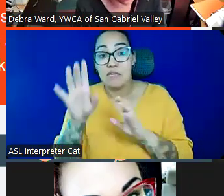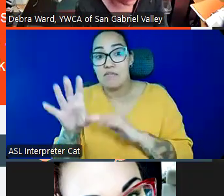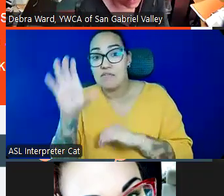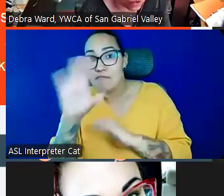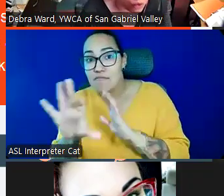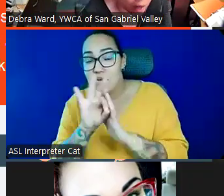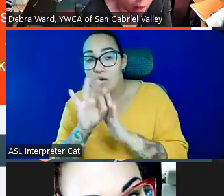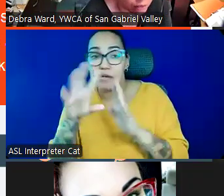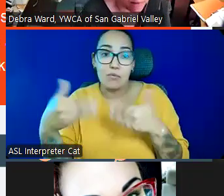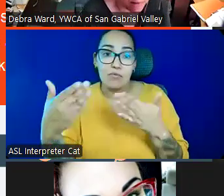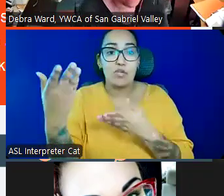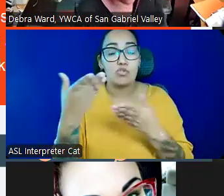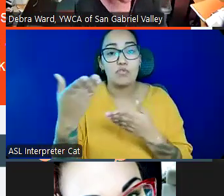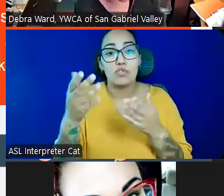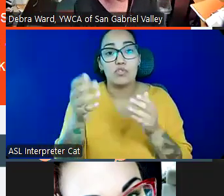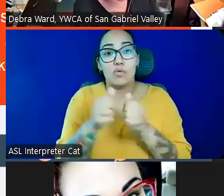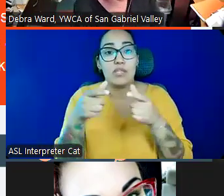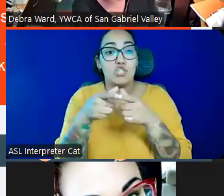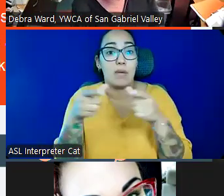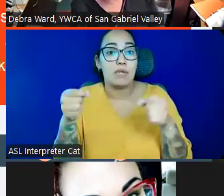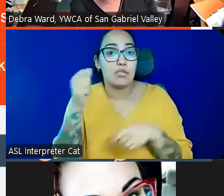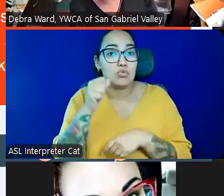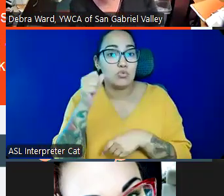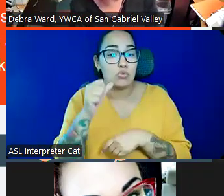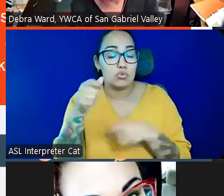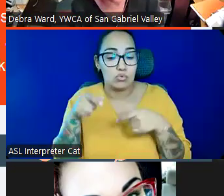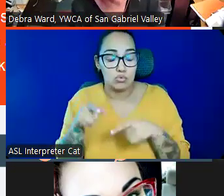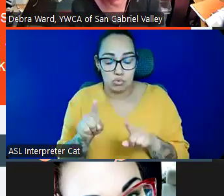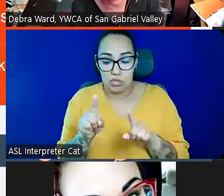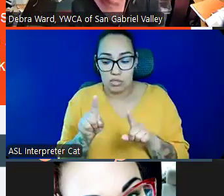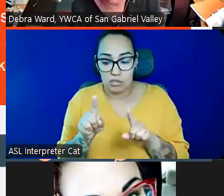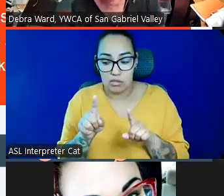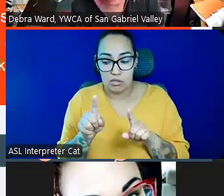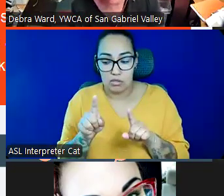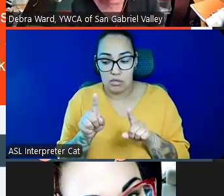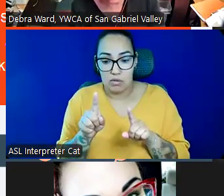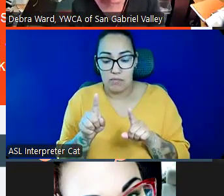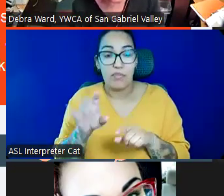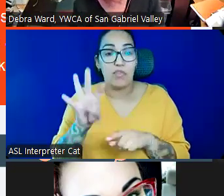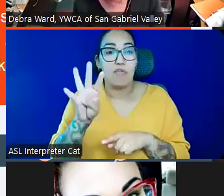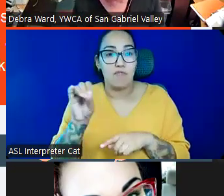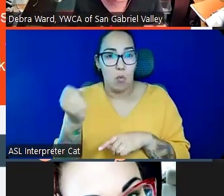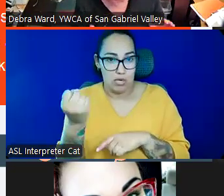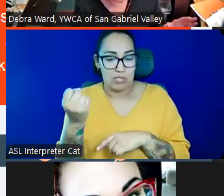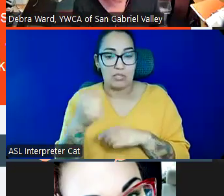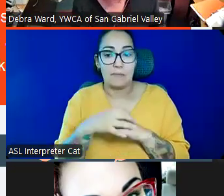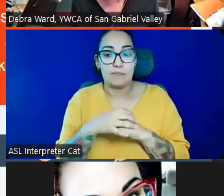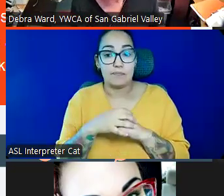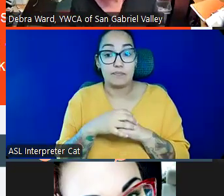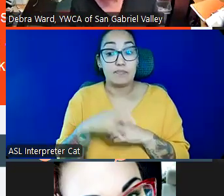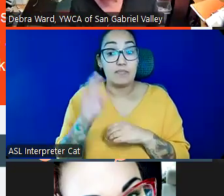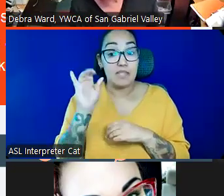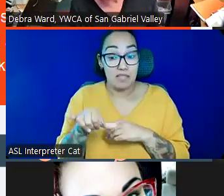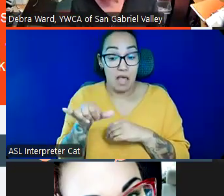services to Japanese girls during the 40s. That